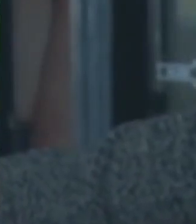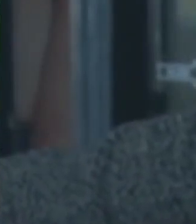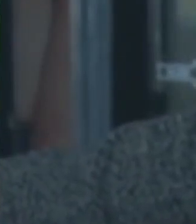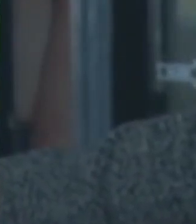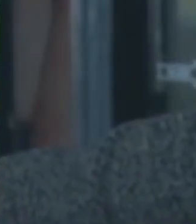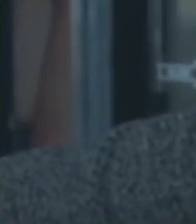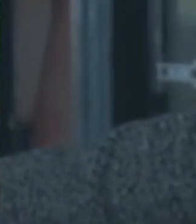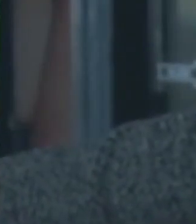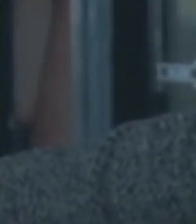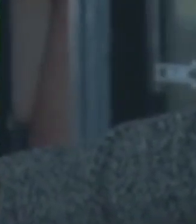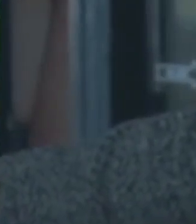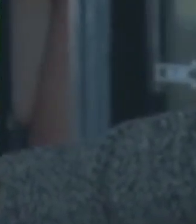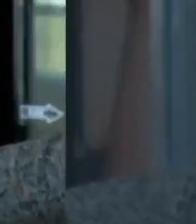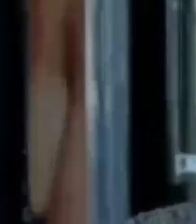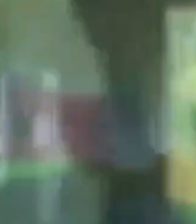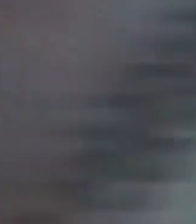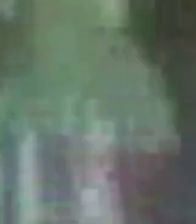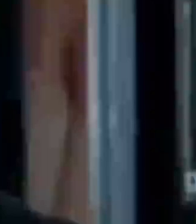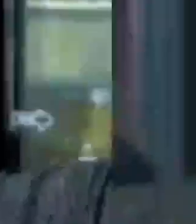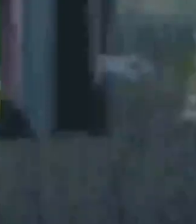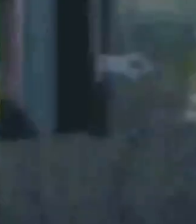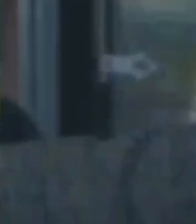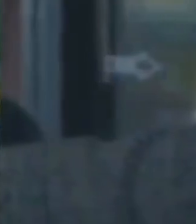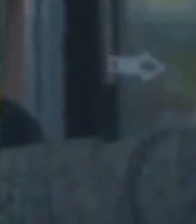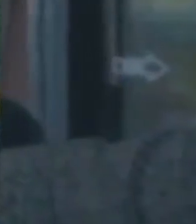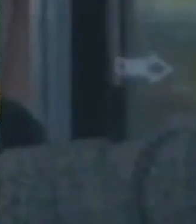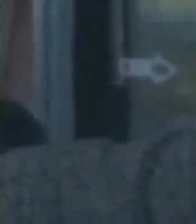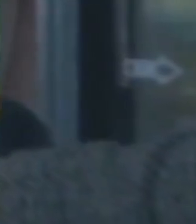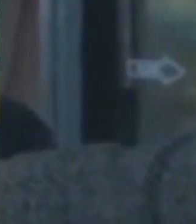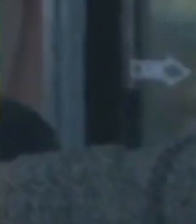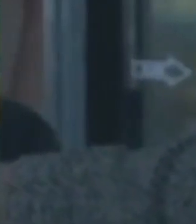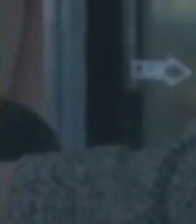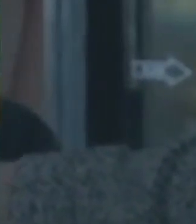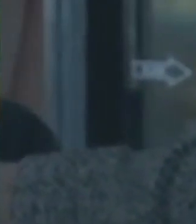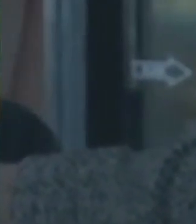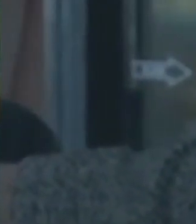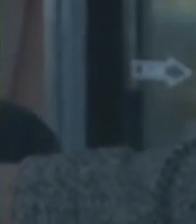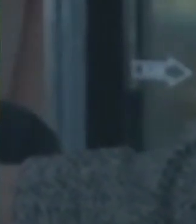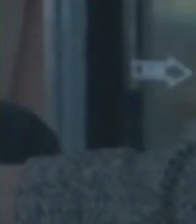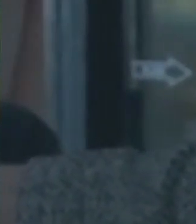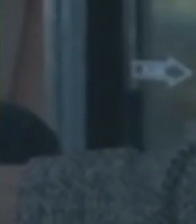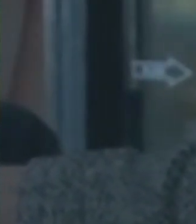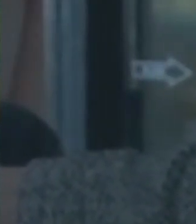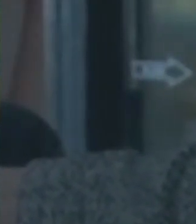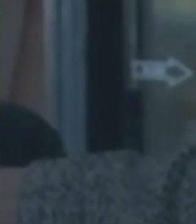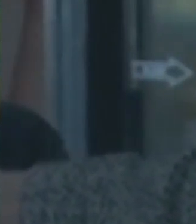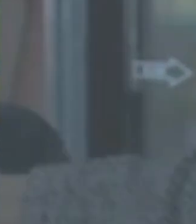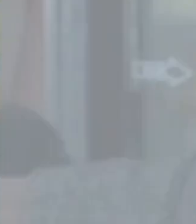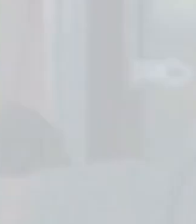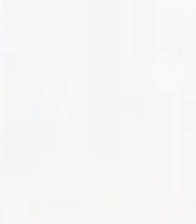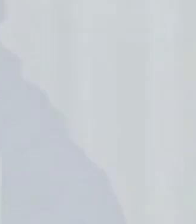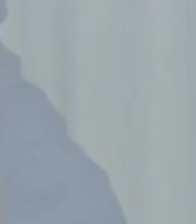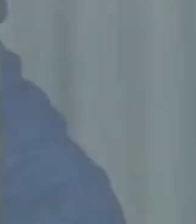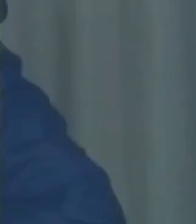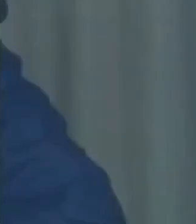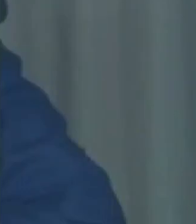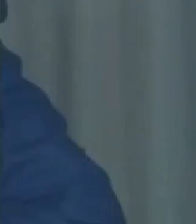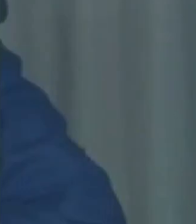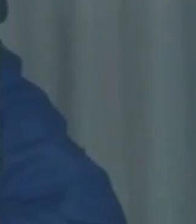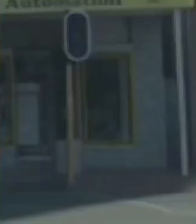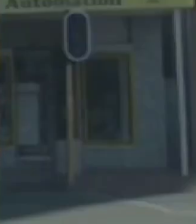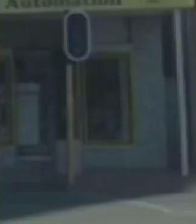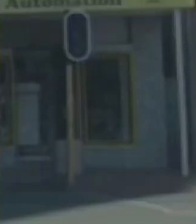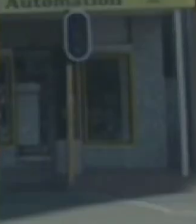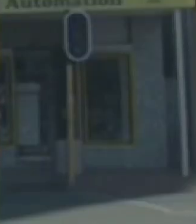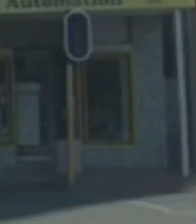load shedding, we must close at 5. So our business are really getting down and down and down. We should never